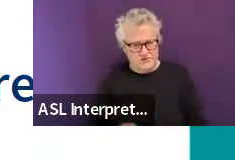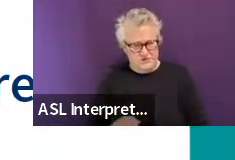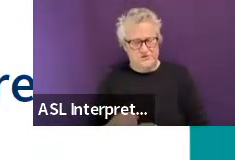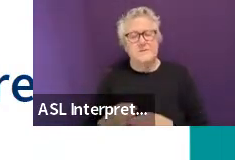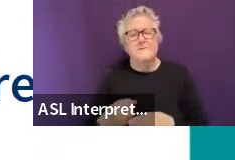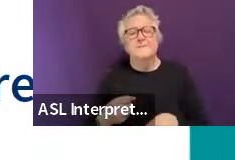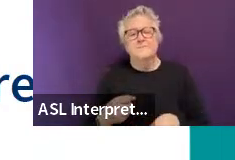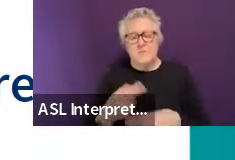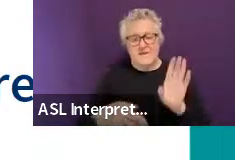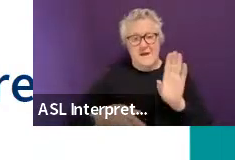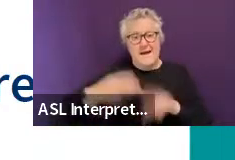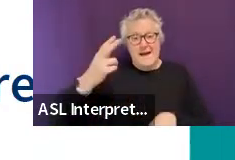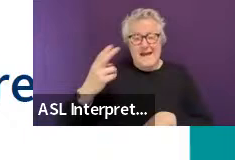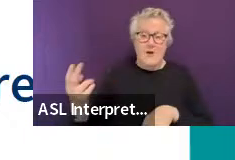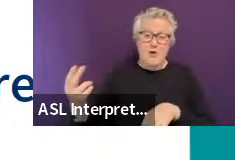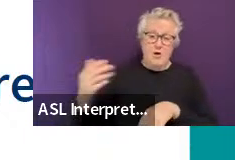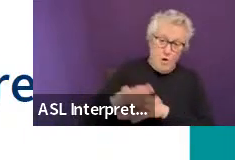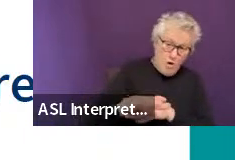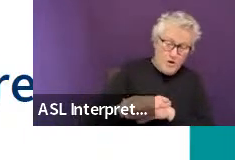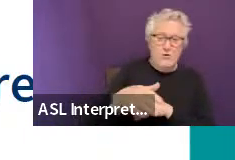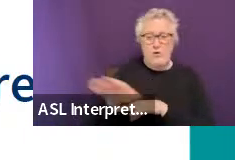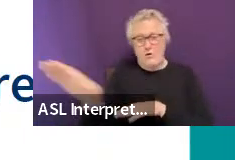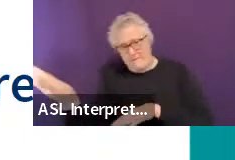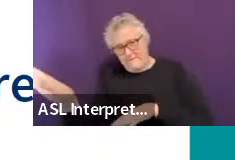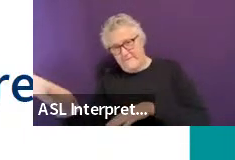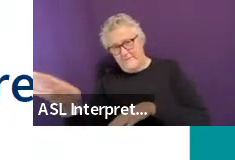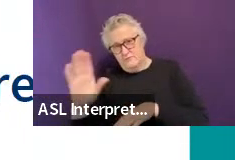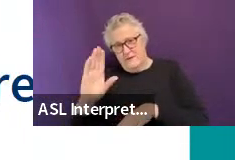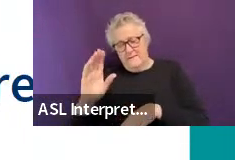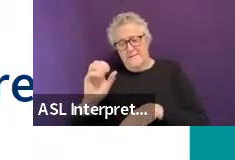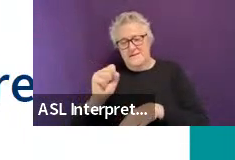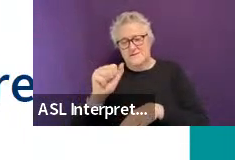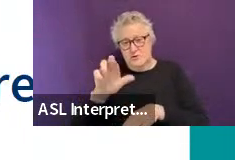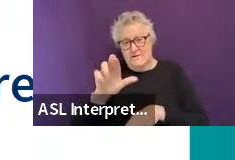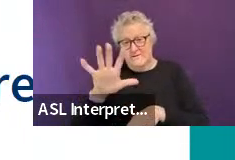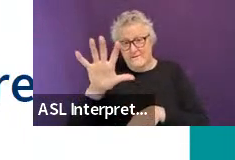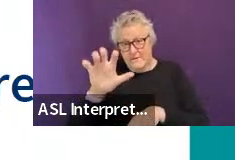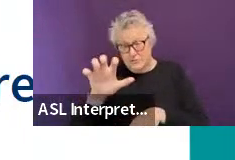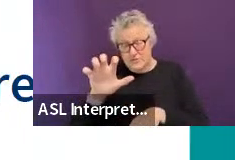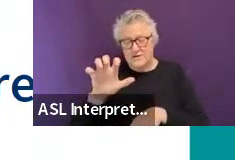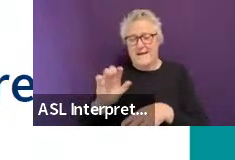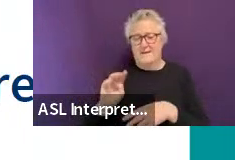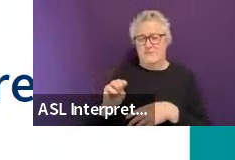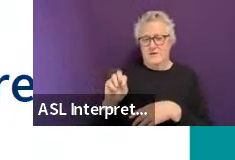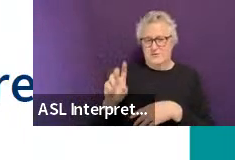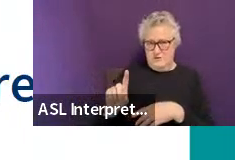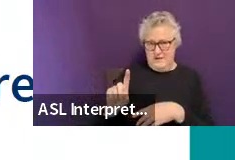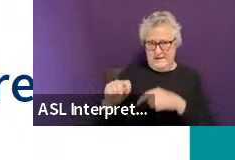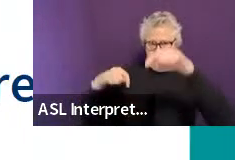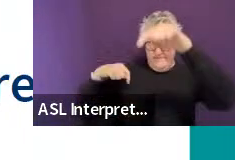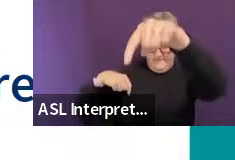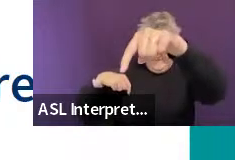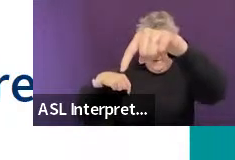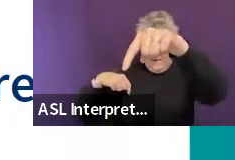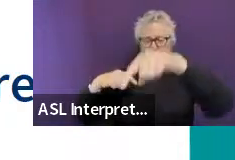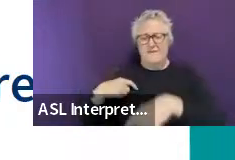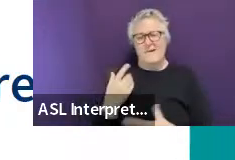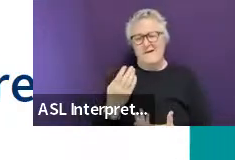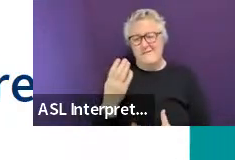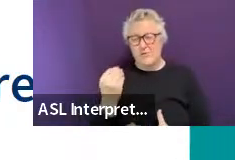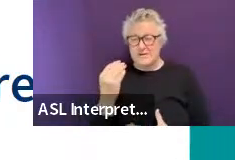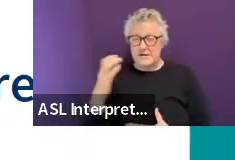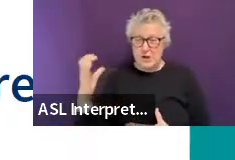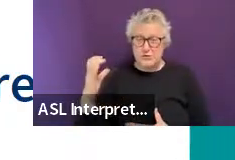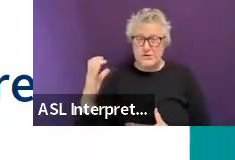high on and off ramp volumes. I've shown you the SR500. Another example, that's Marine Drive, being about 1,400 to 1,800 vehicles per hour. We got the heavy